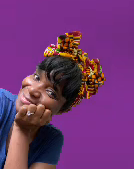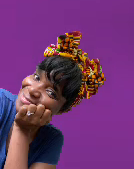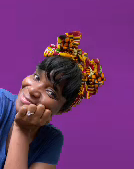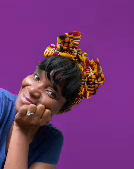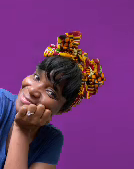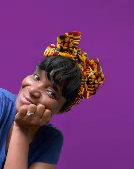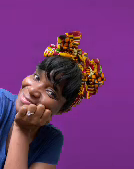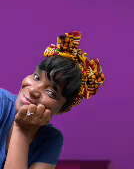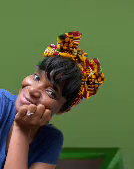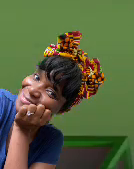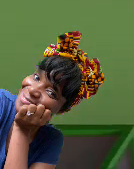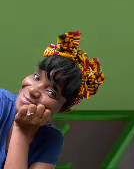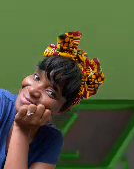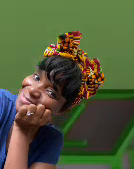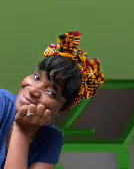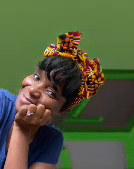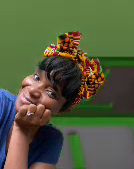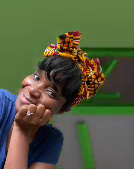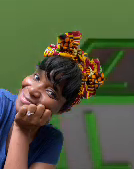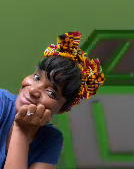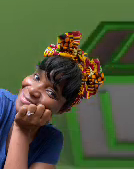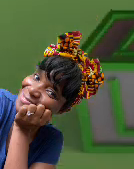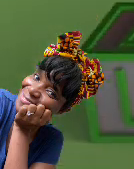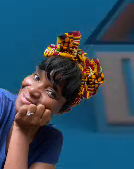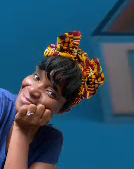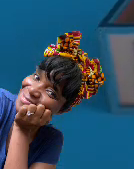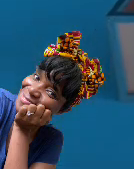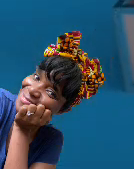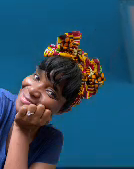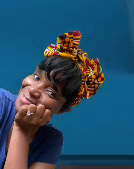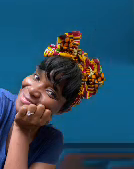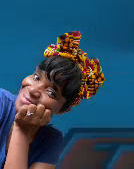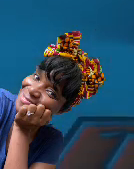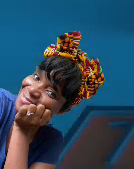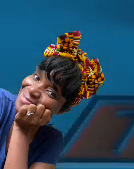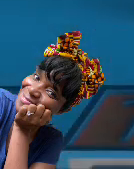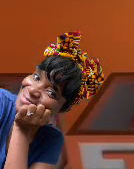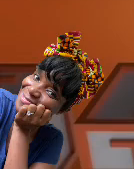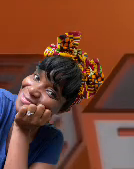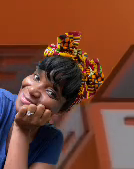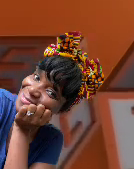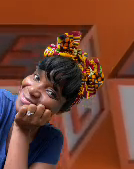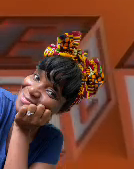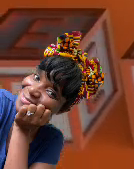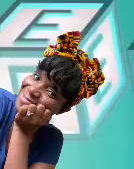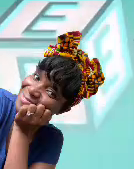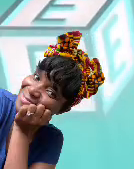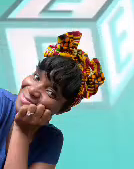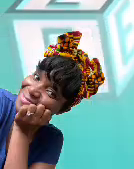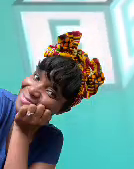C-H-R-I-S-T-I-A-N. And I have C-H-R-I-S-T in my H-E-A-R-T, and I will